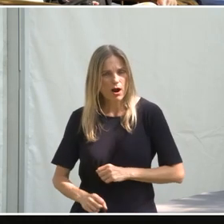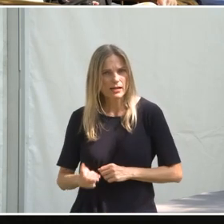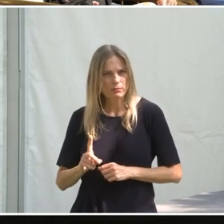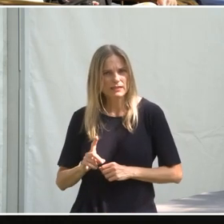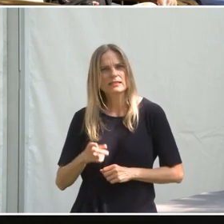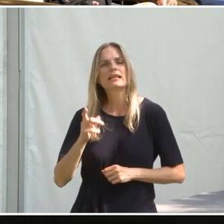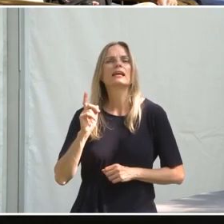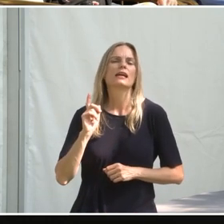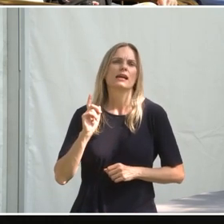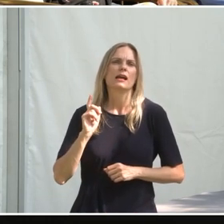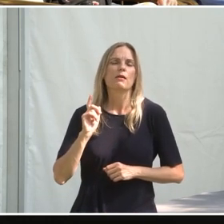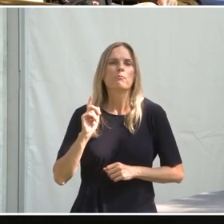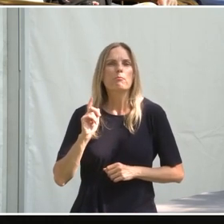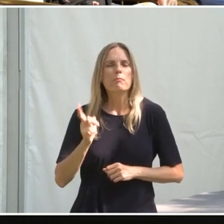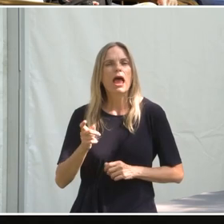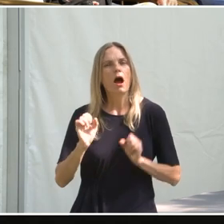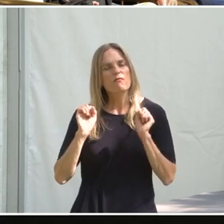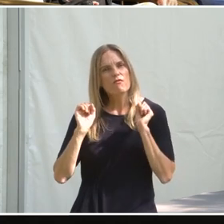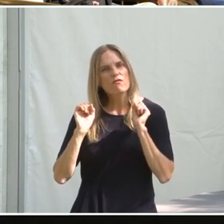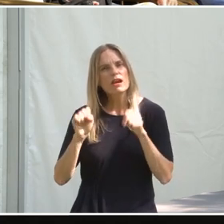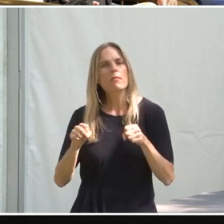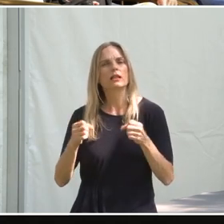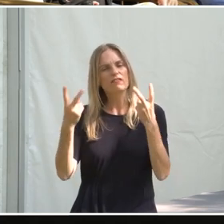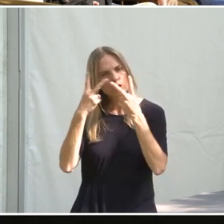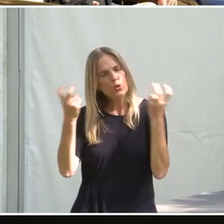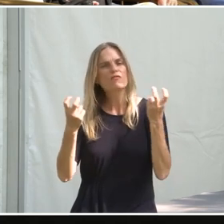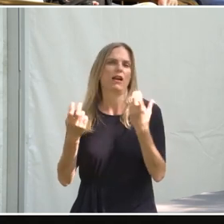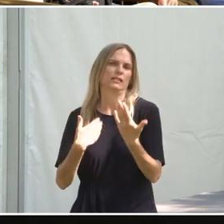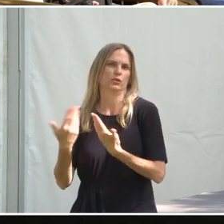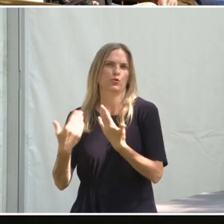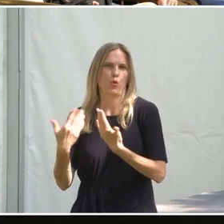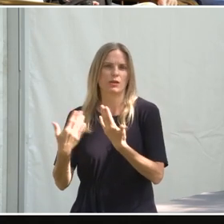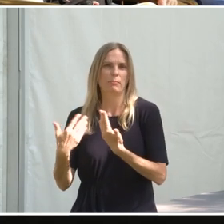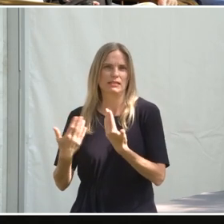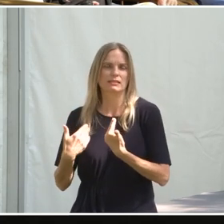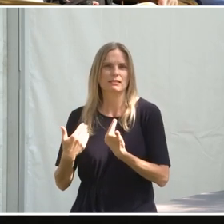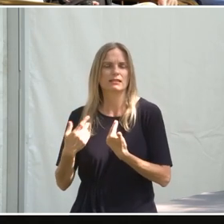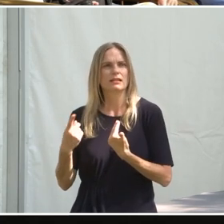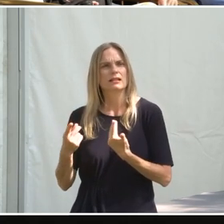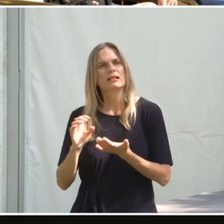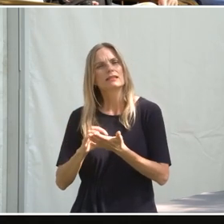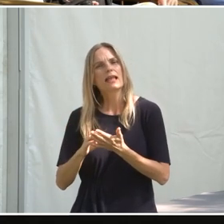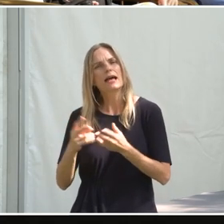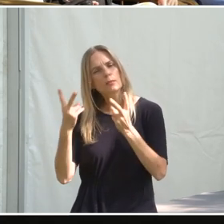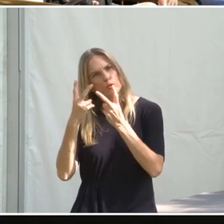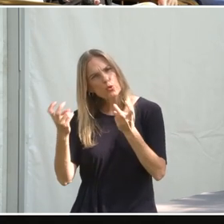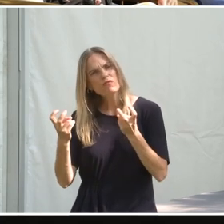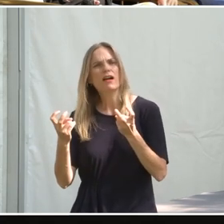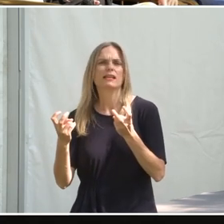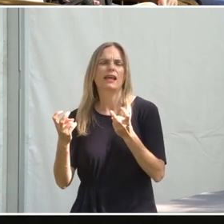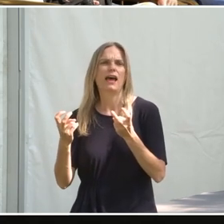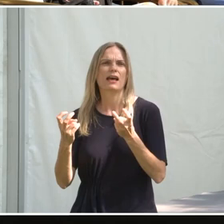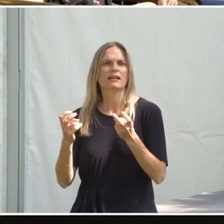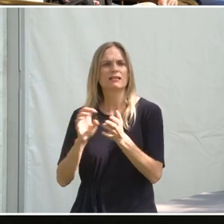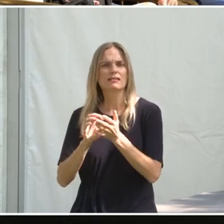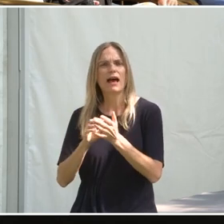at allowing for safe conversations. Conversation about what is hard, what is difficult, and we don't have that at the moment.